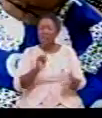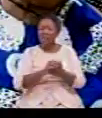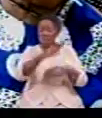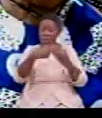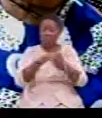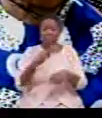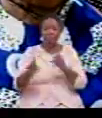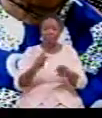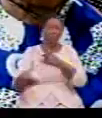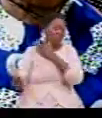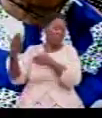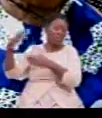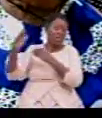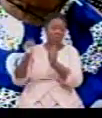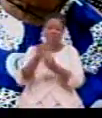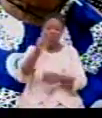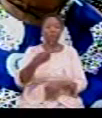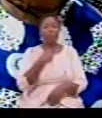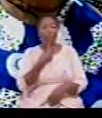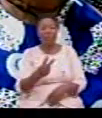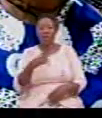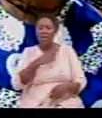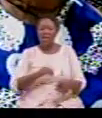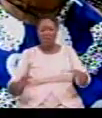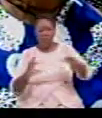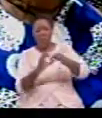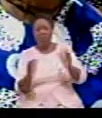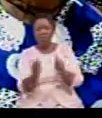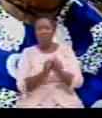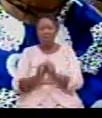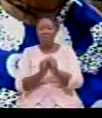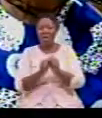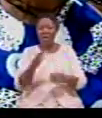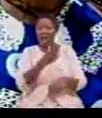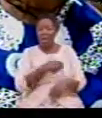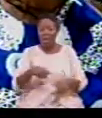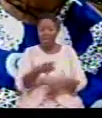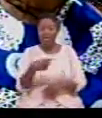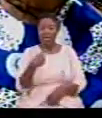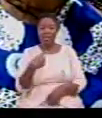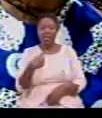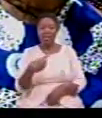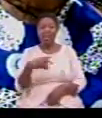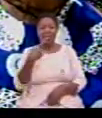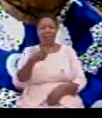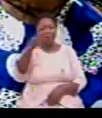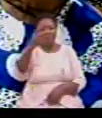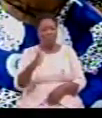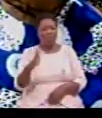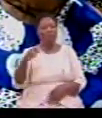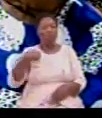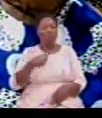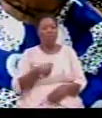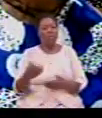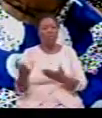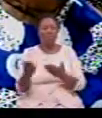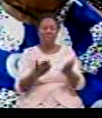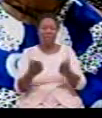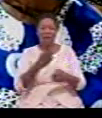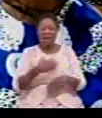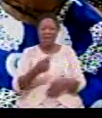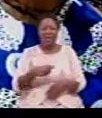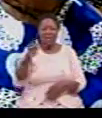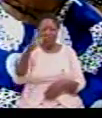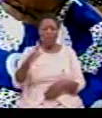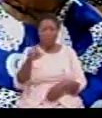past, with one voice, they unite together and they say, the God we serve and the